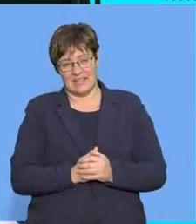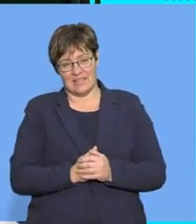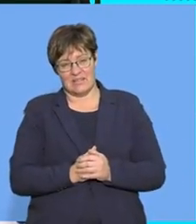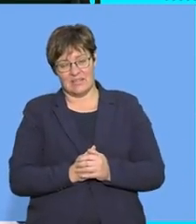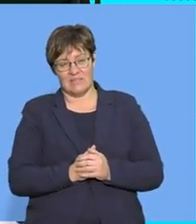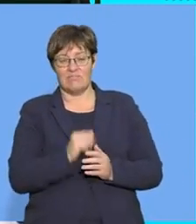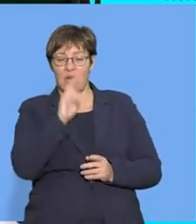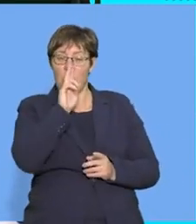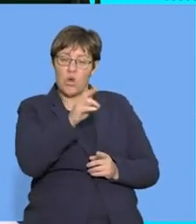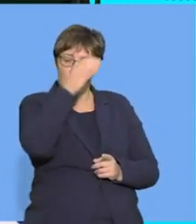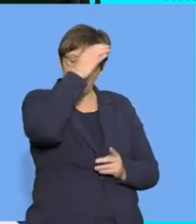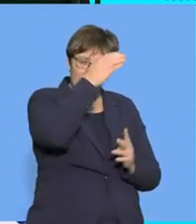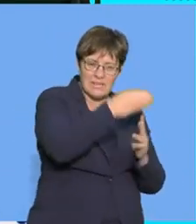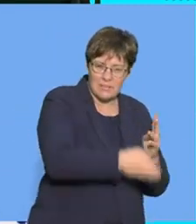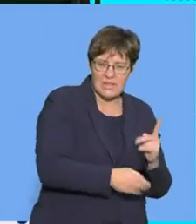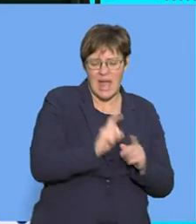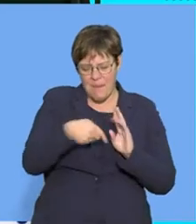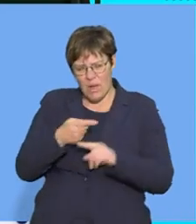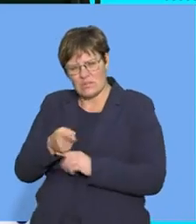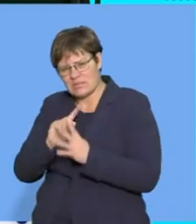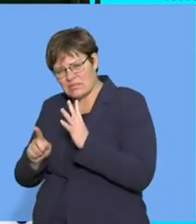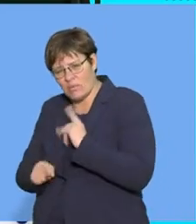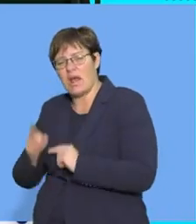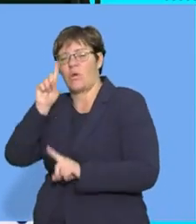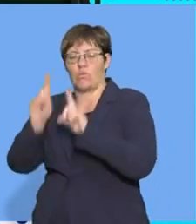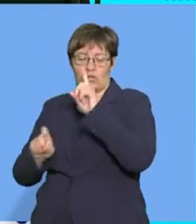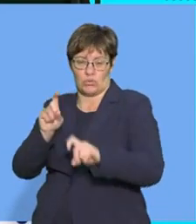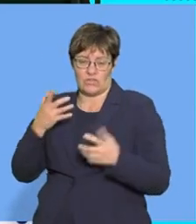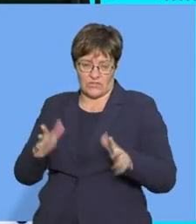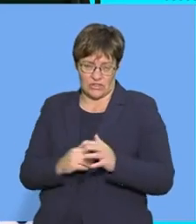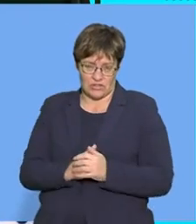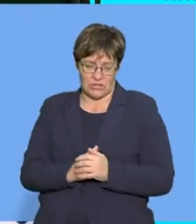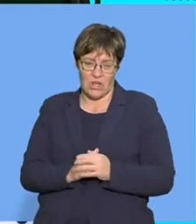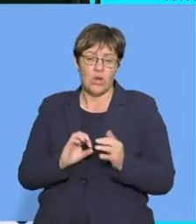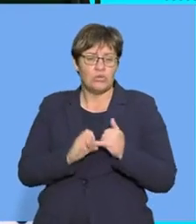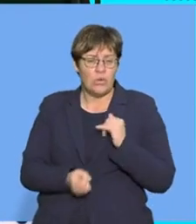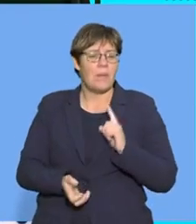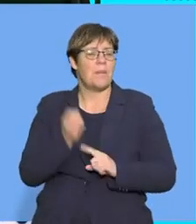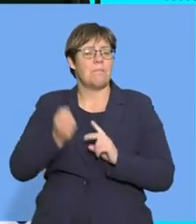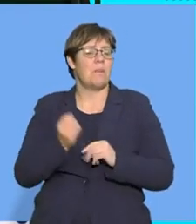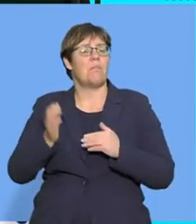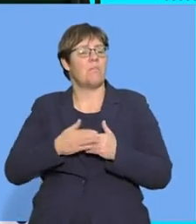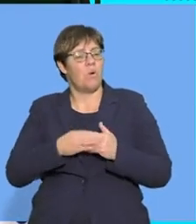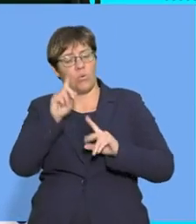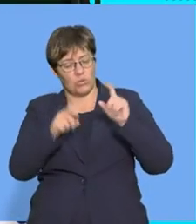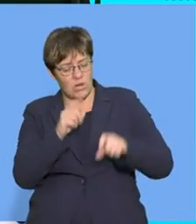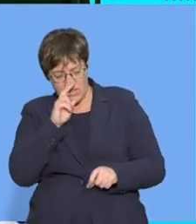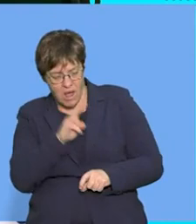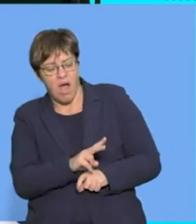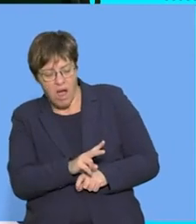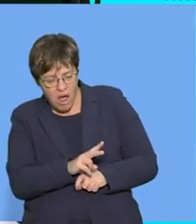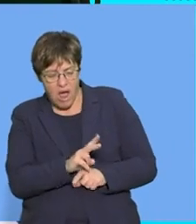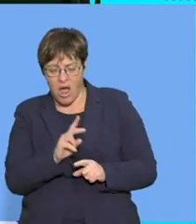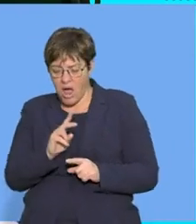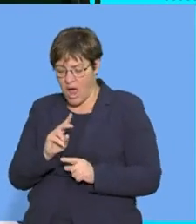what they are all about, and then some questions from this. So please try find more questions, apply what we've looked at, consult your textbooks, your teachers,